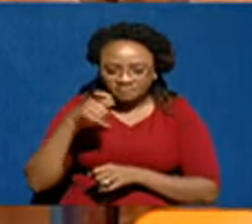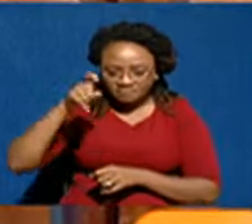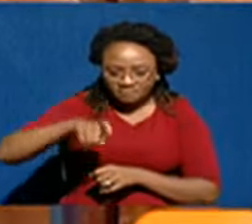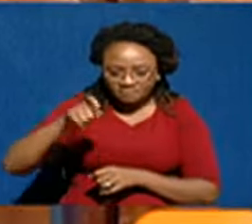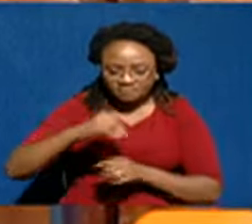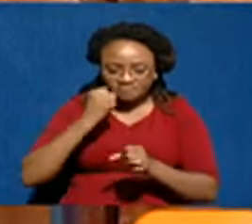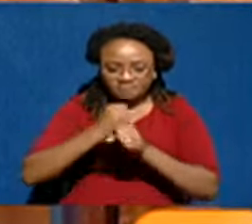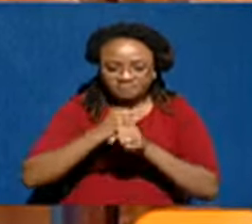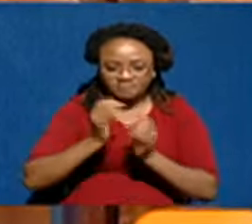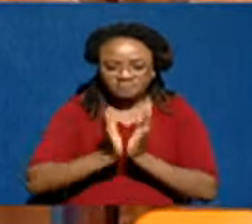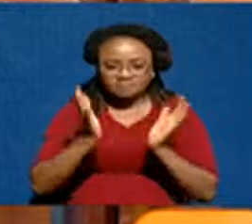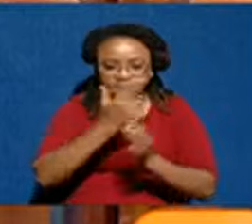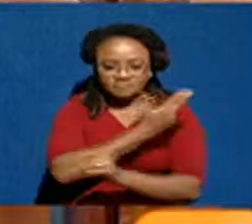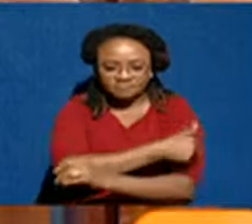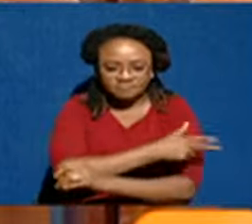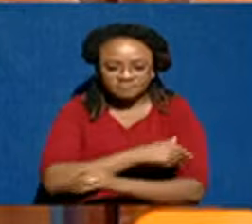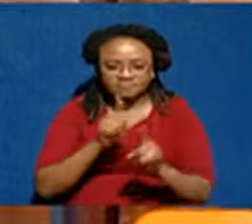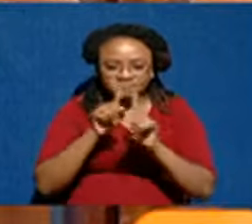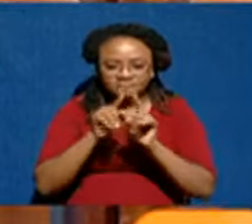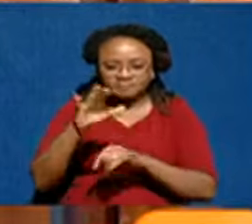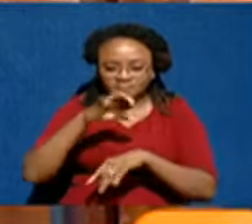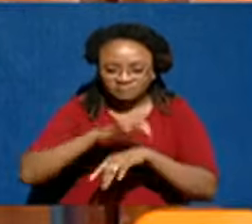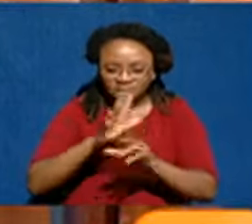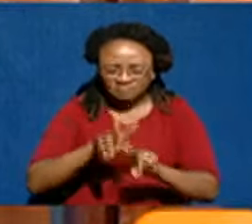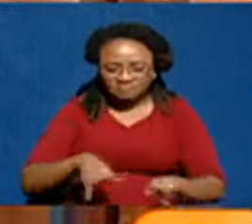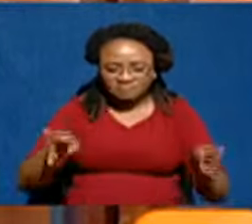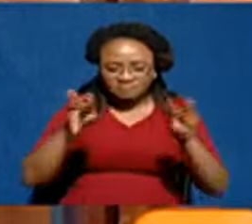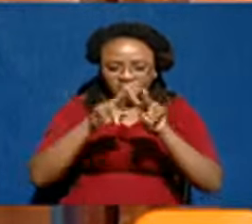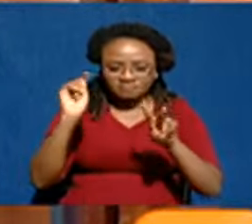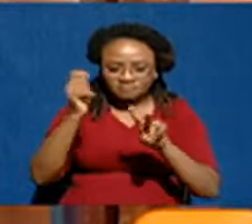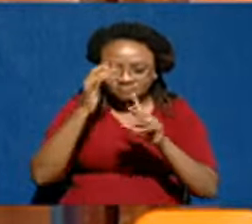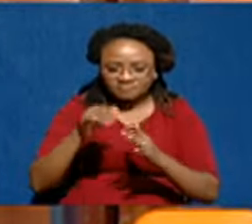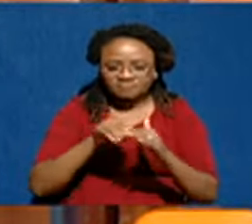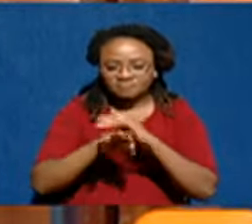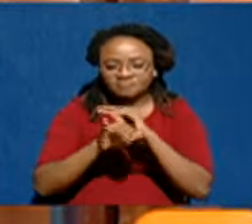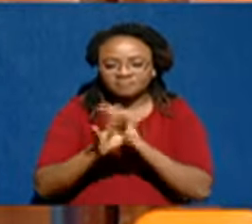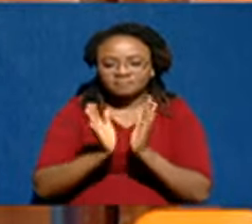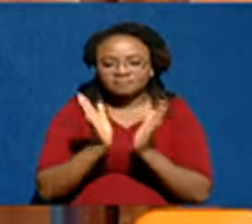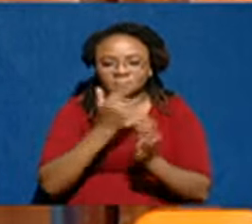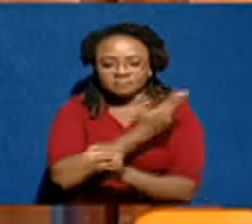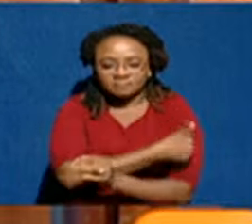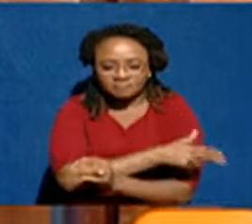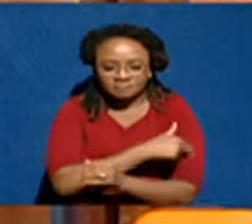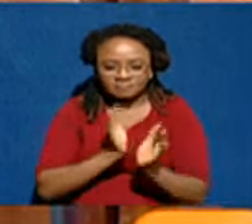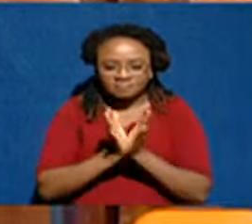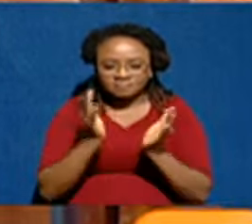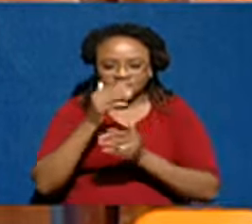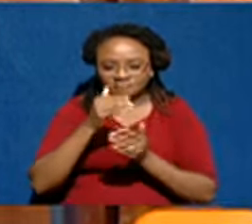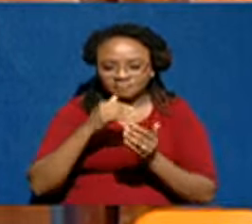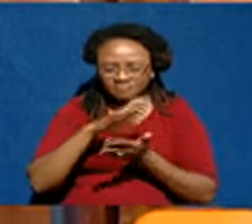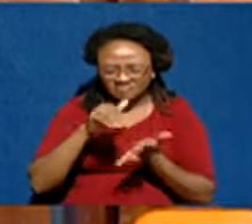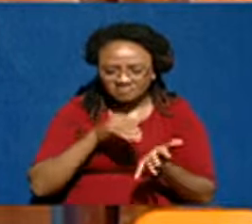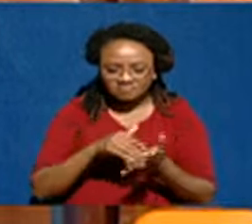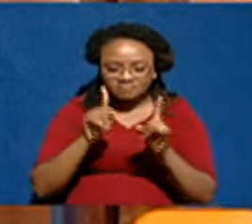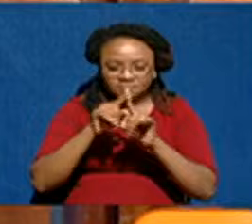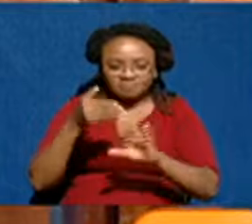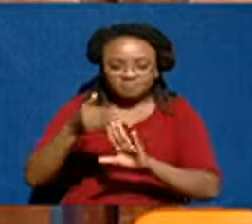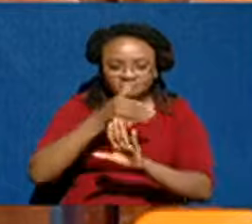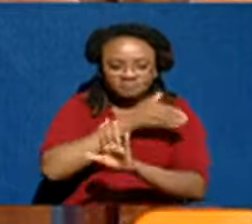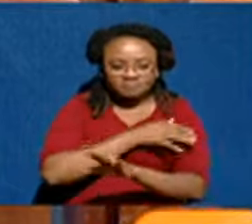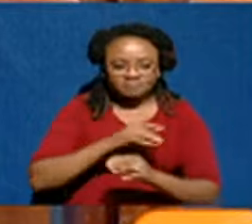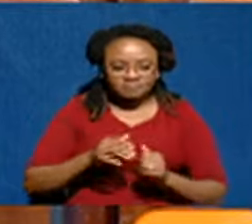public facilities, meaning it brought value for Kenyans to access care in the public facilities and the public hospitals, unlike before when there were no